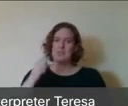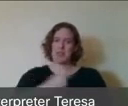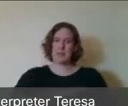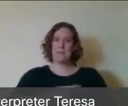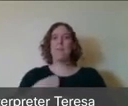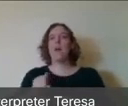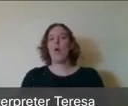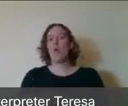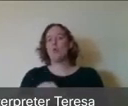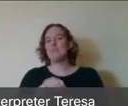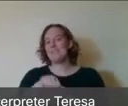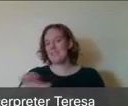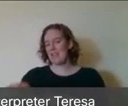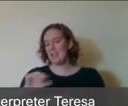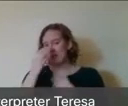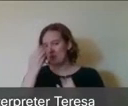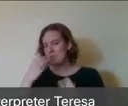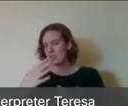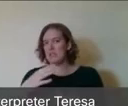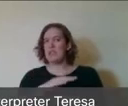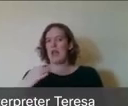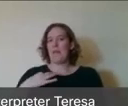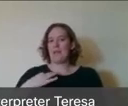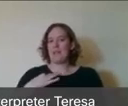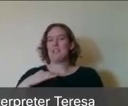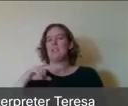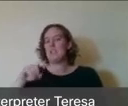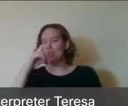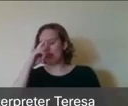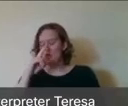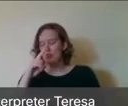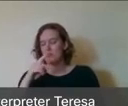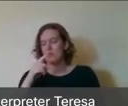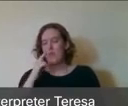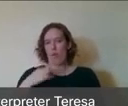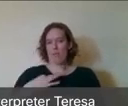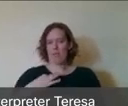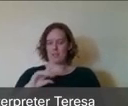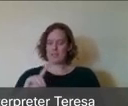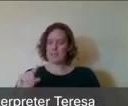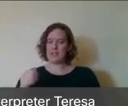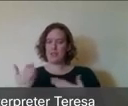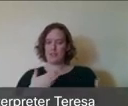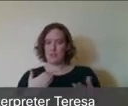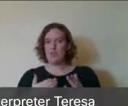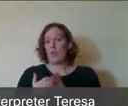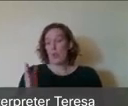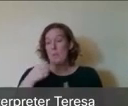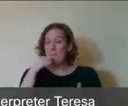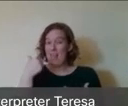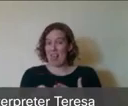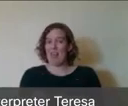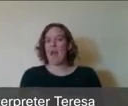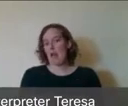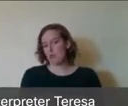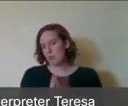send information and the application needed to apply for DDA services via mail as requested and